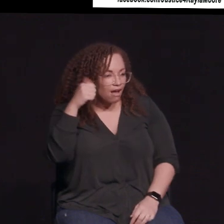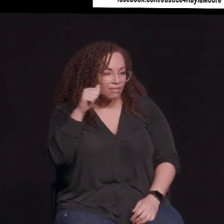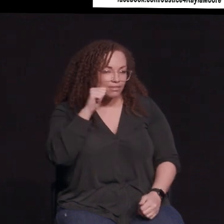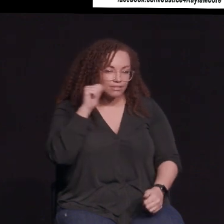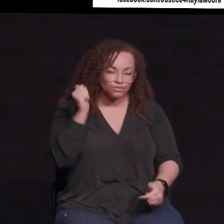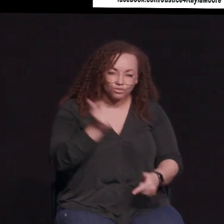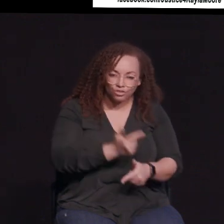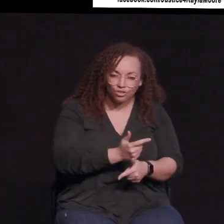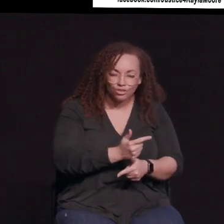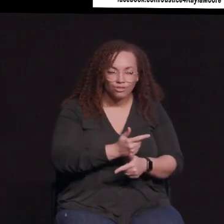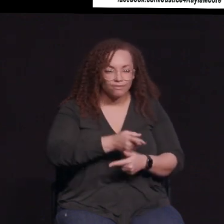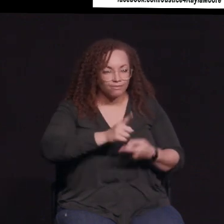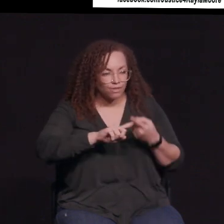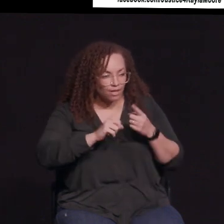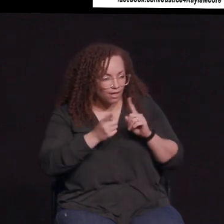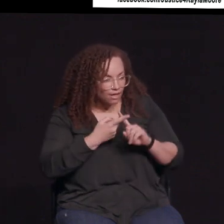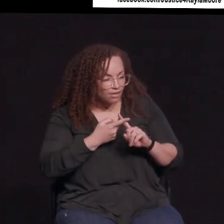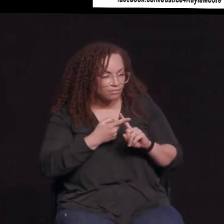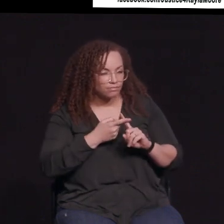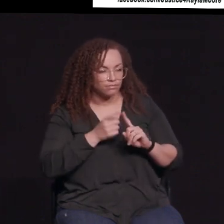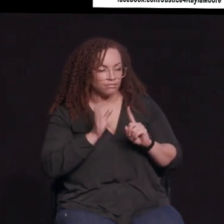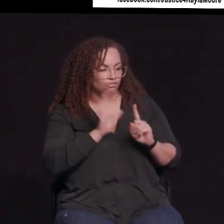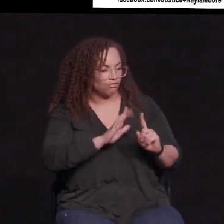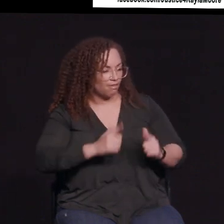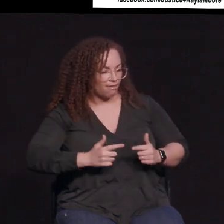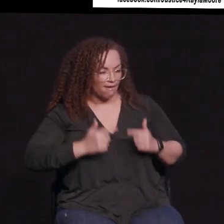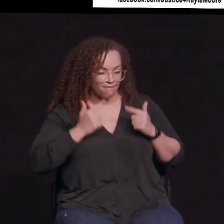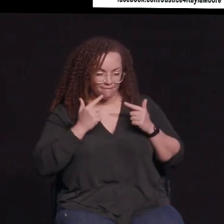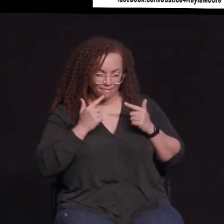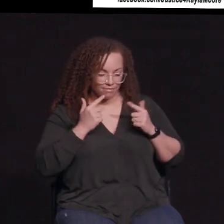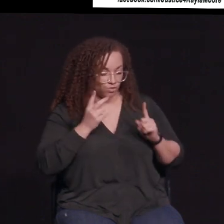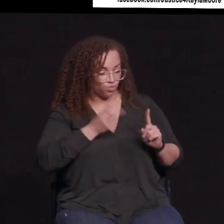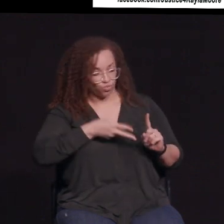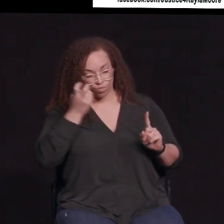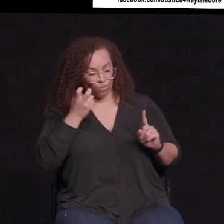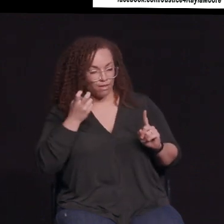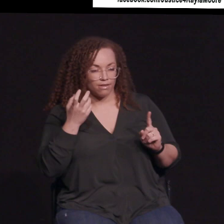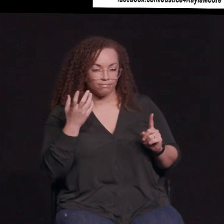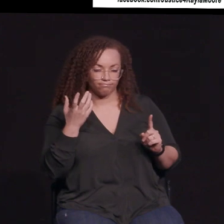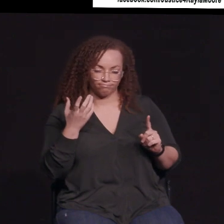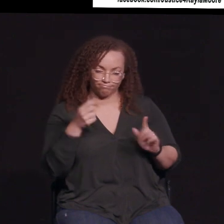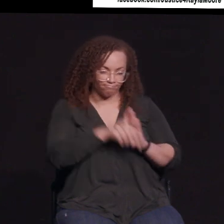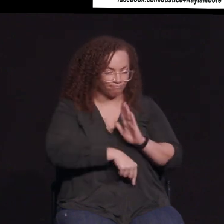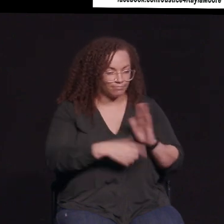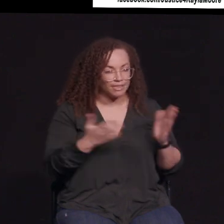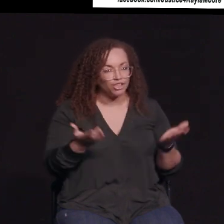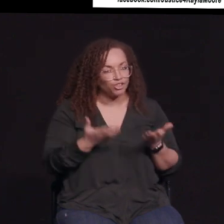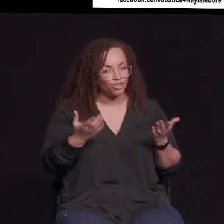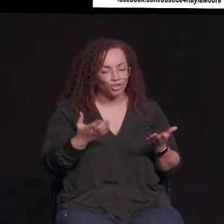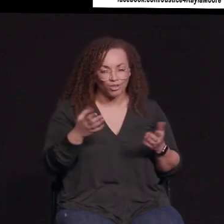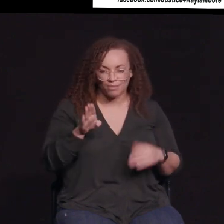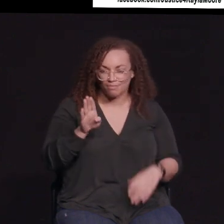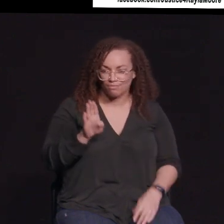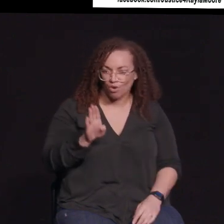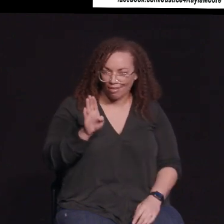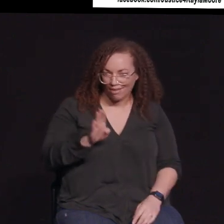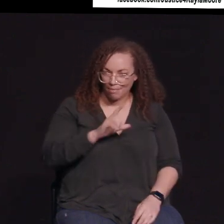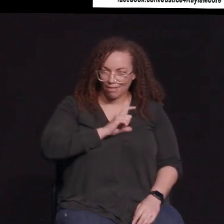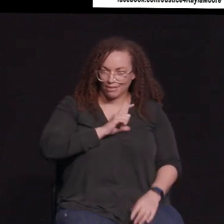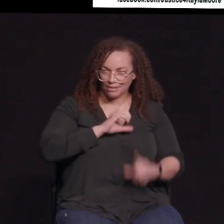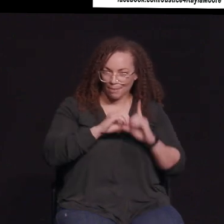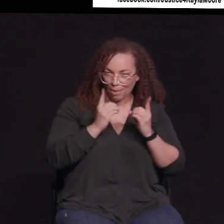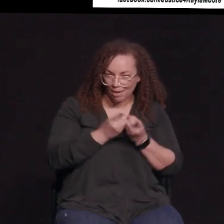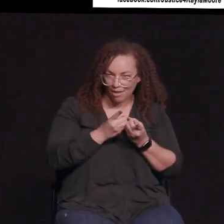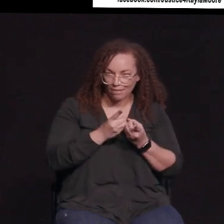sister, and friend whose life was stolen right here in Berkeley by the Berkeley Police Department in